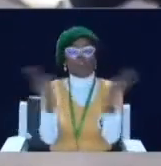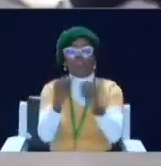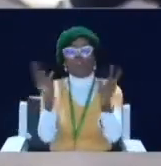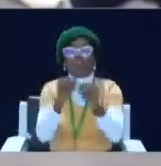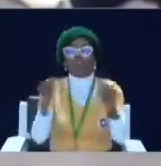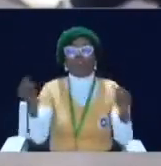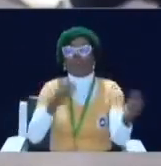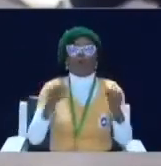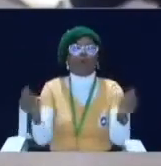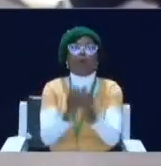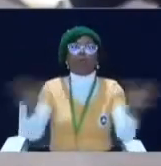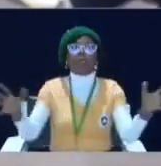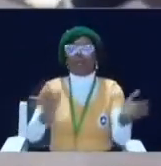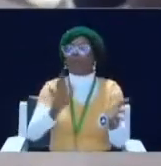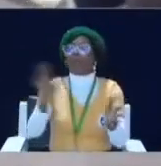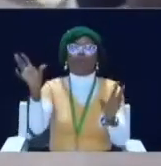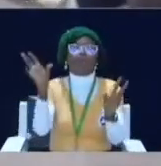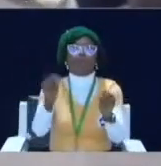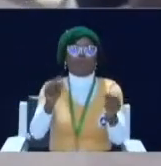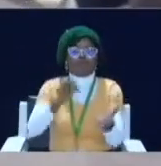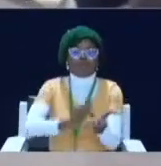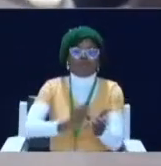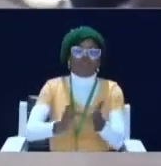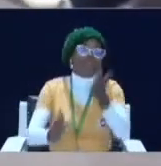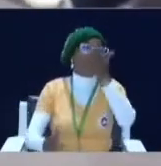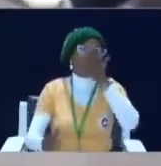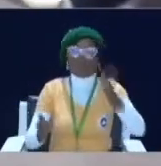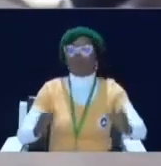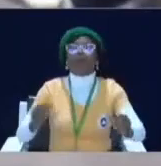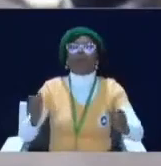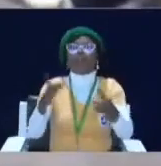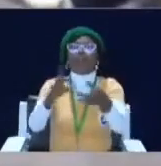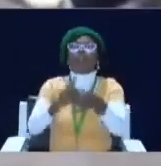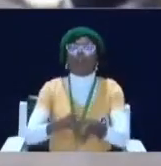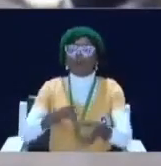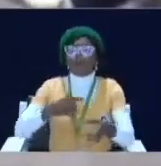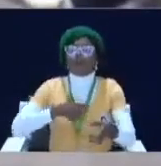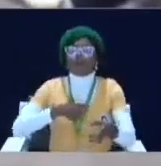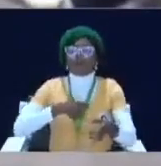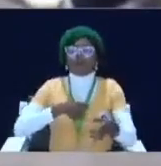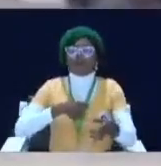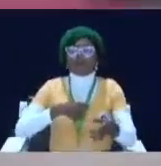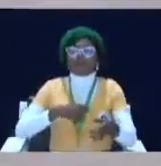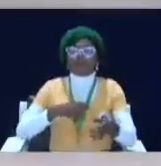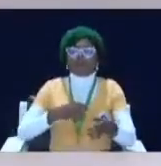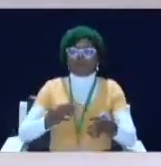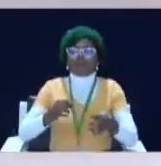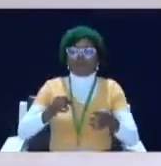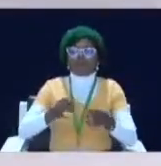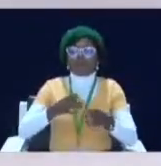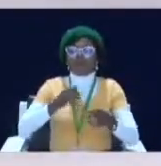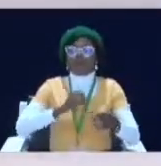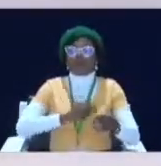medication. Please join me to give praise, thanksgiving to our Father.